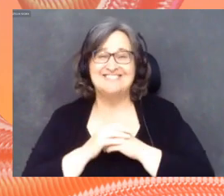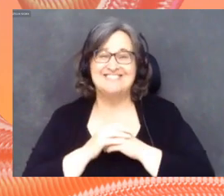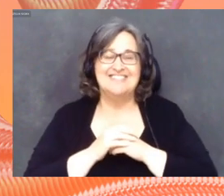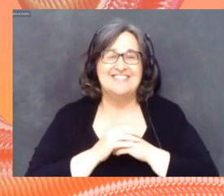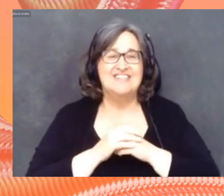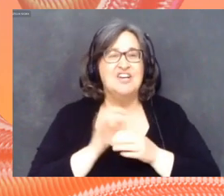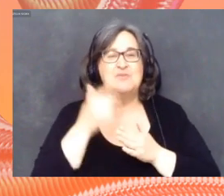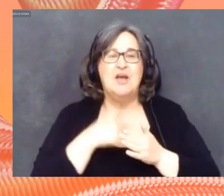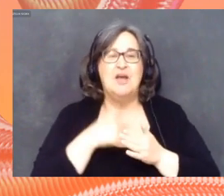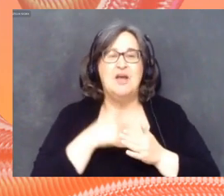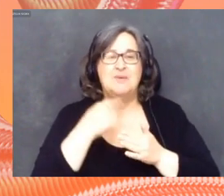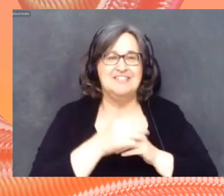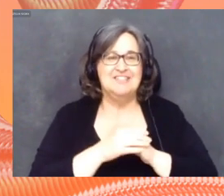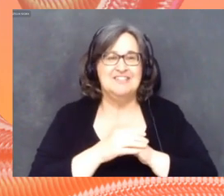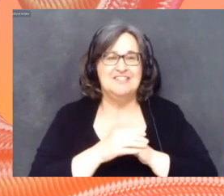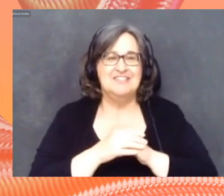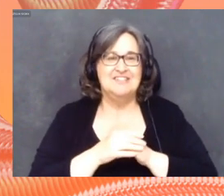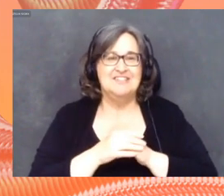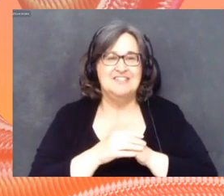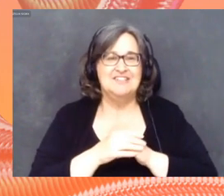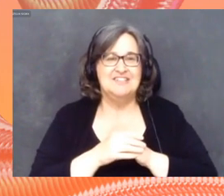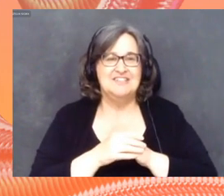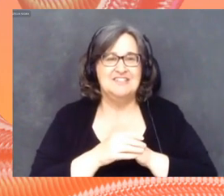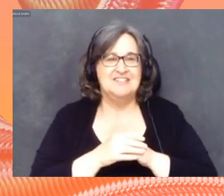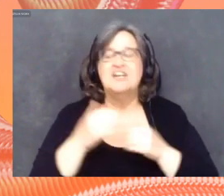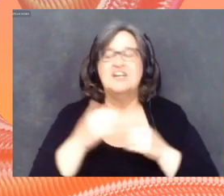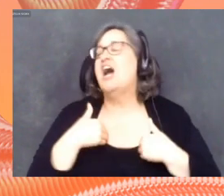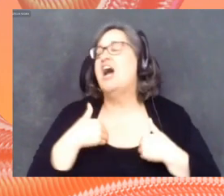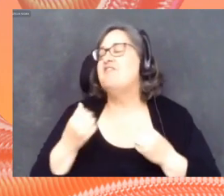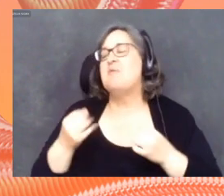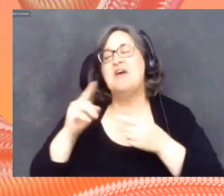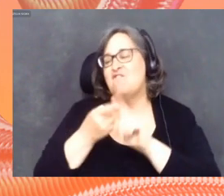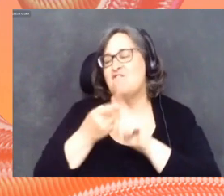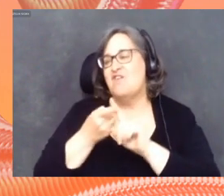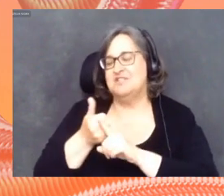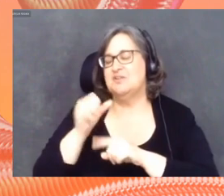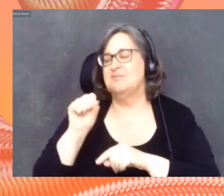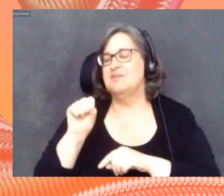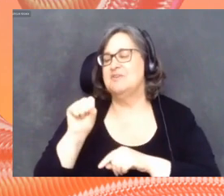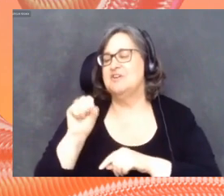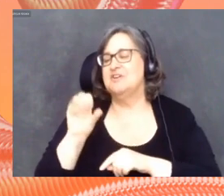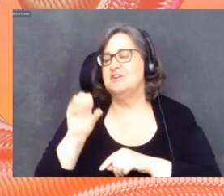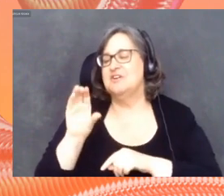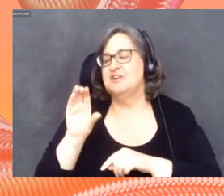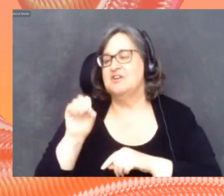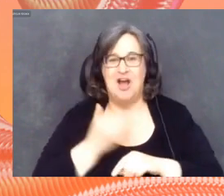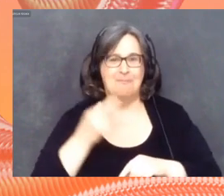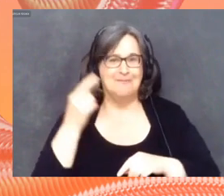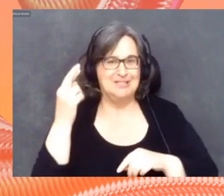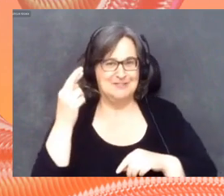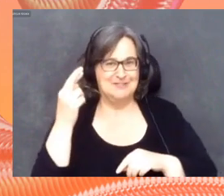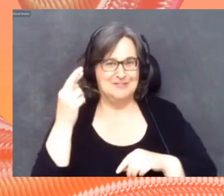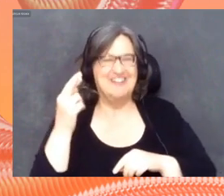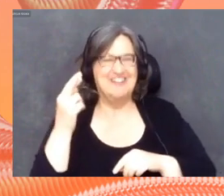always trying to tell you. And I have lots of friends who are Scorpios. Yeah, me. We all my best friends are Scorpios.